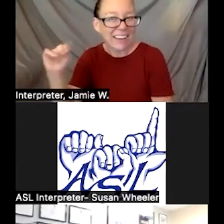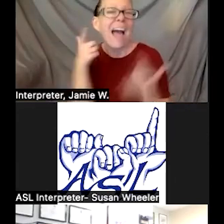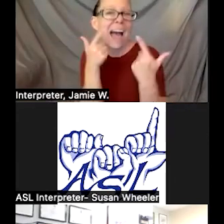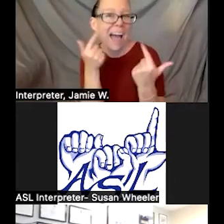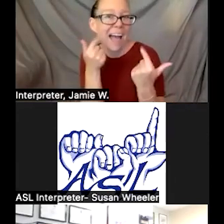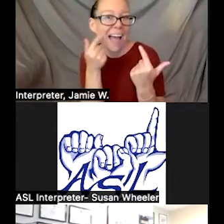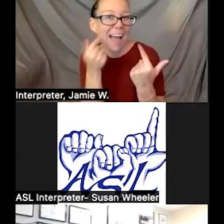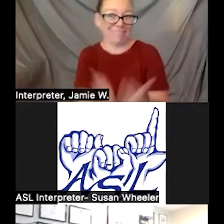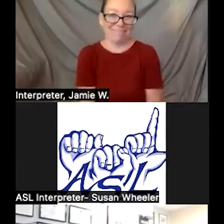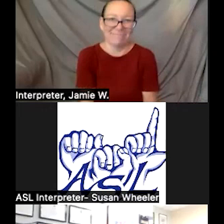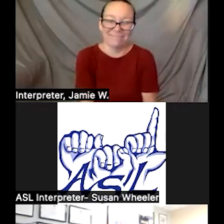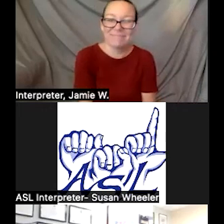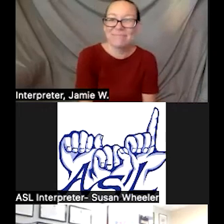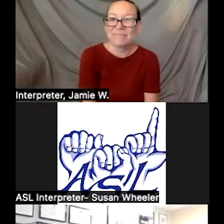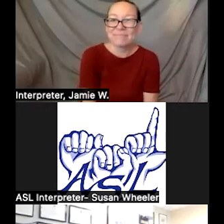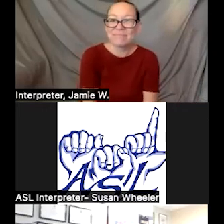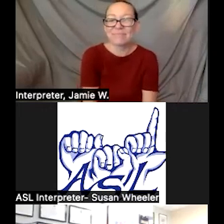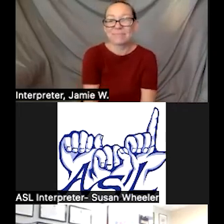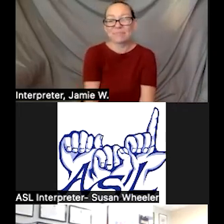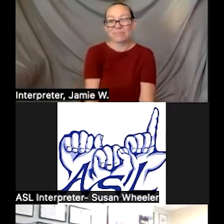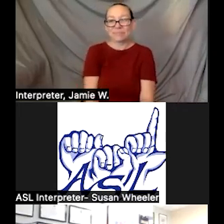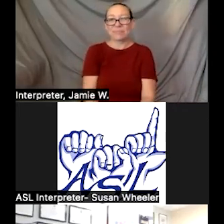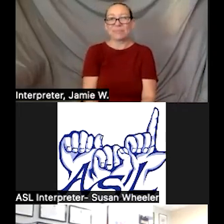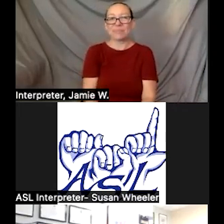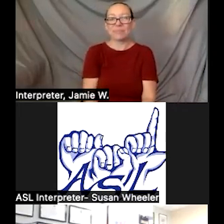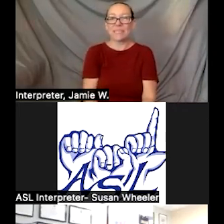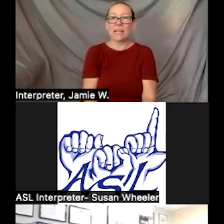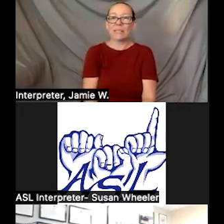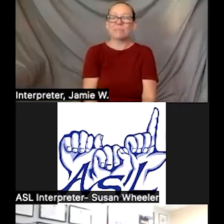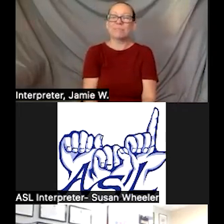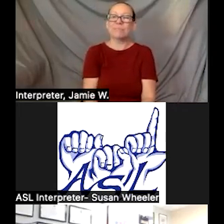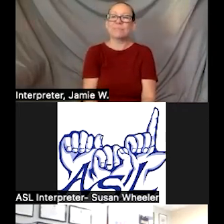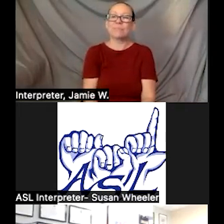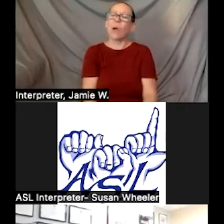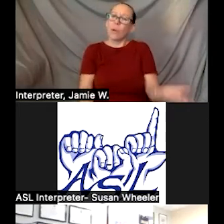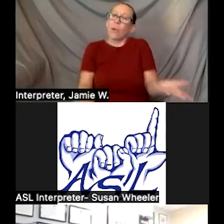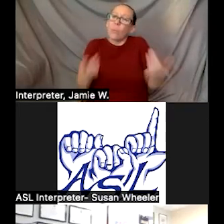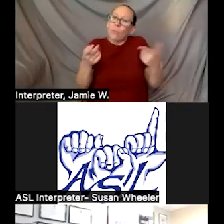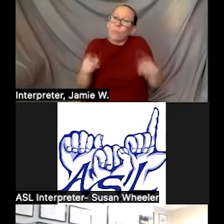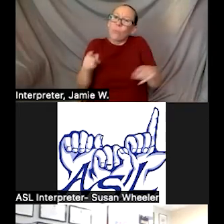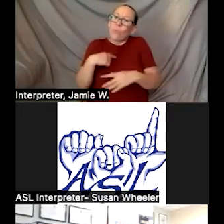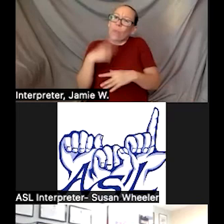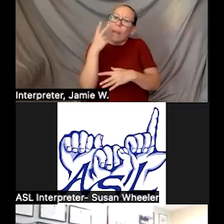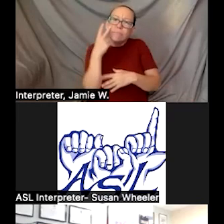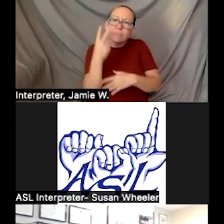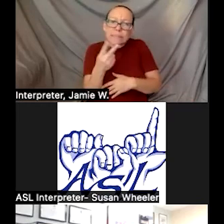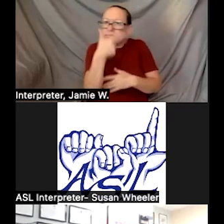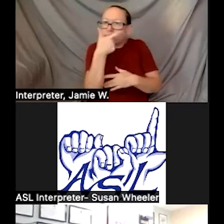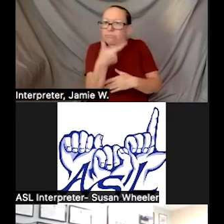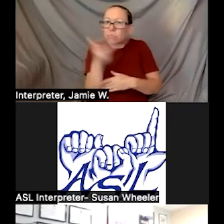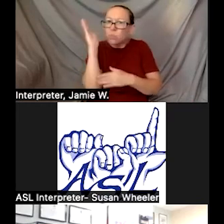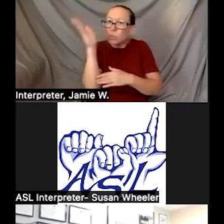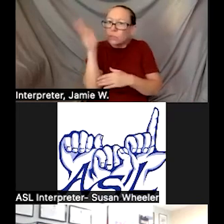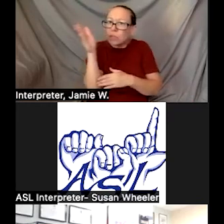Well, I think one of these things that when I see presentations like this, and obviously from people that are very experienced and really understand a